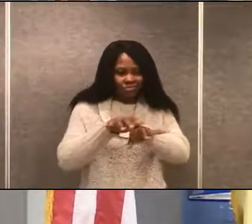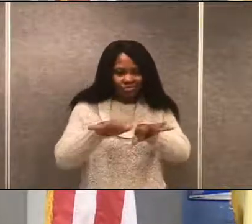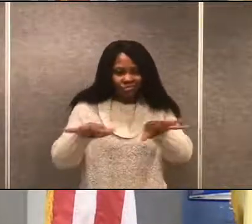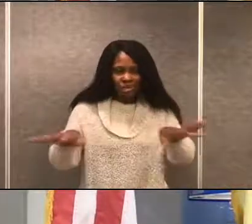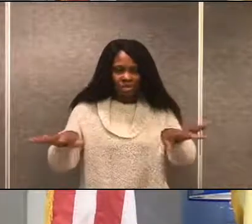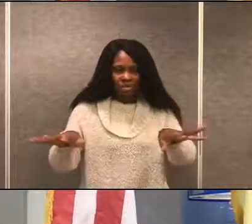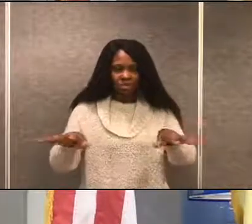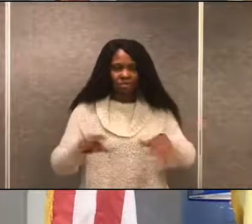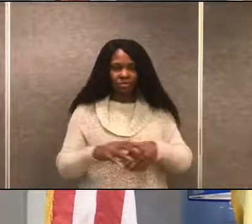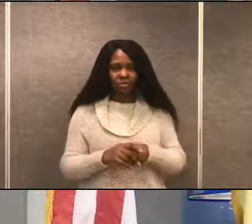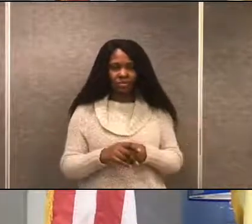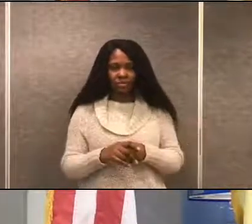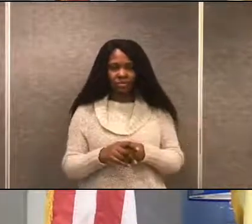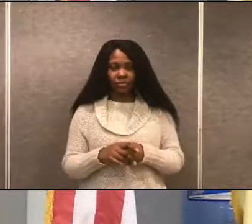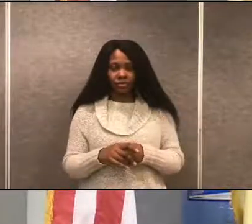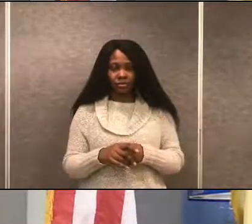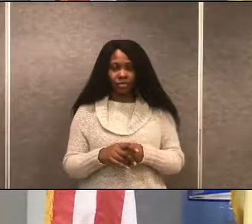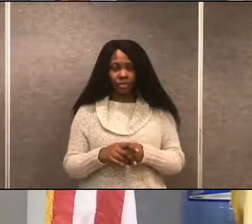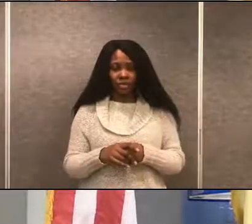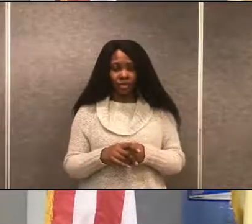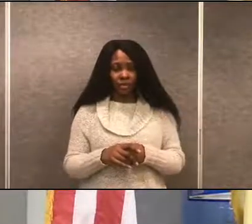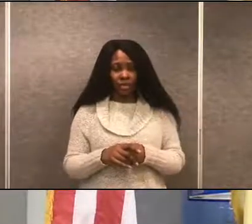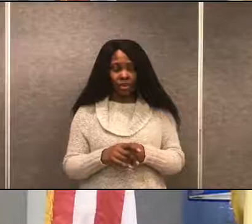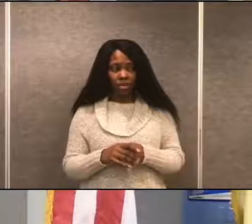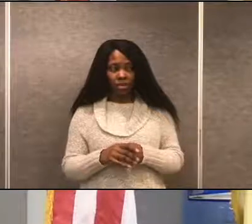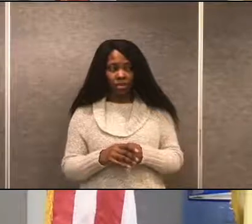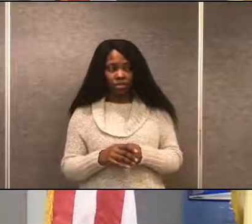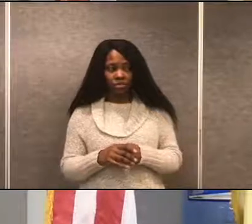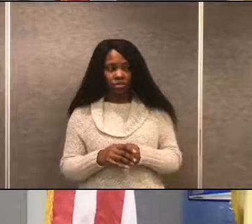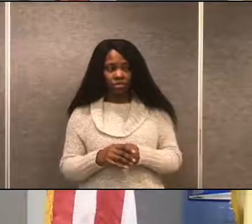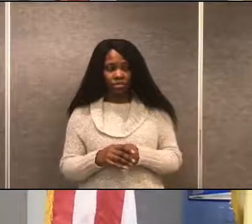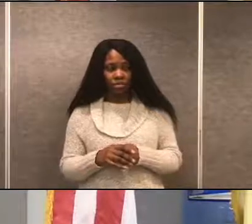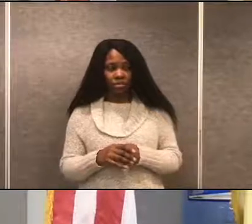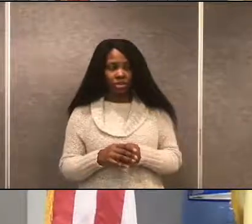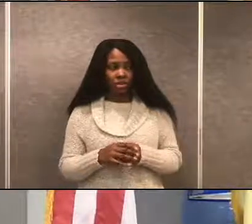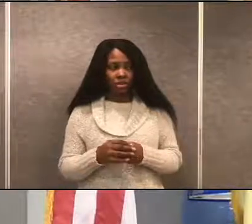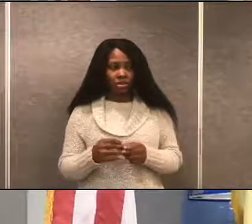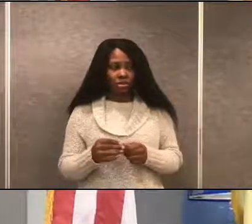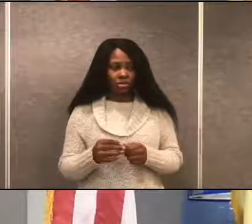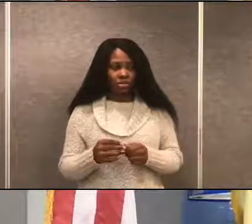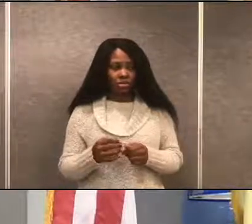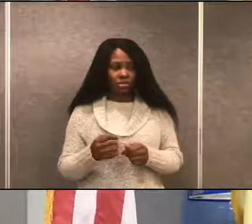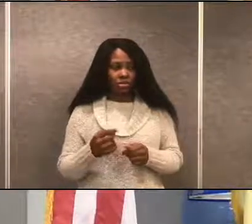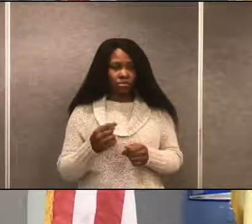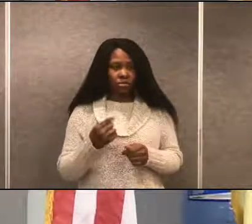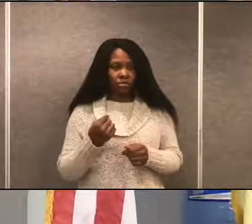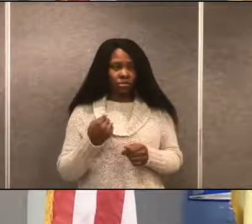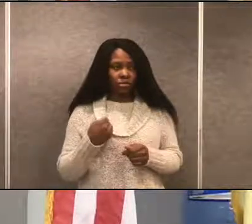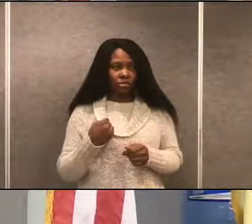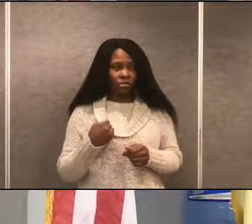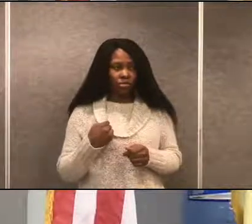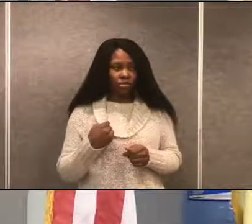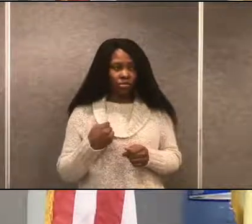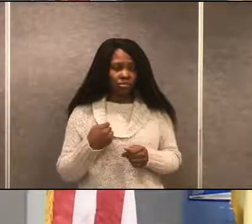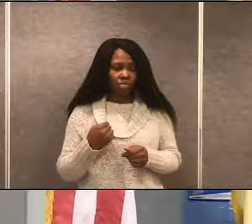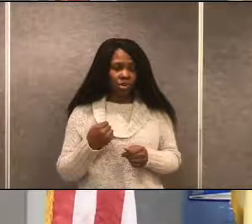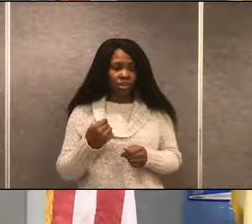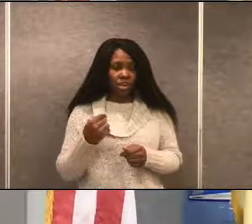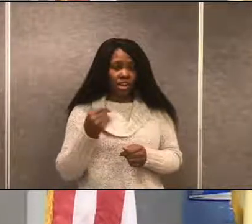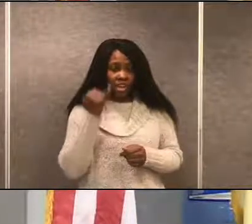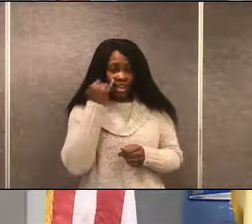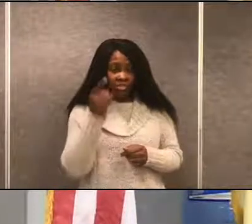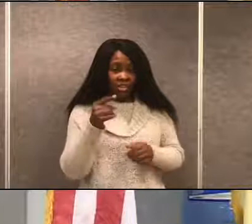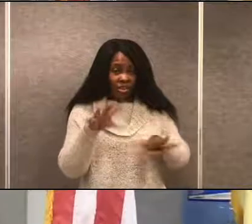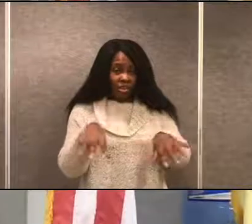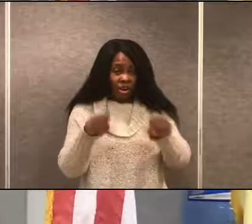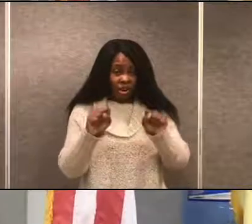that some individuals are stricter than others as it pertains to the COVID-19 safety guidelines. And so for you, if you're hosting,